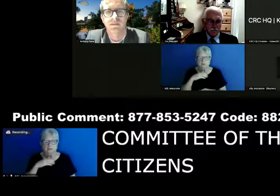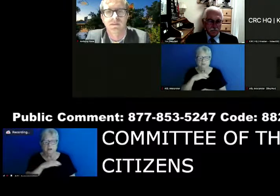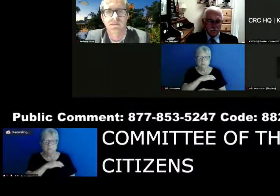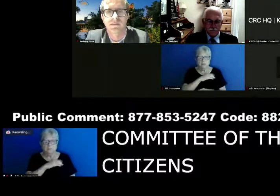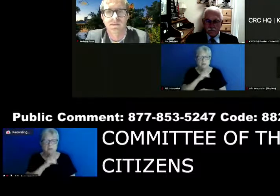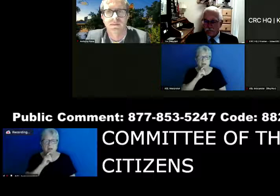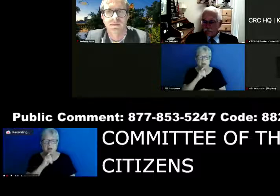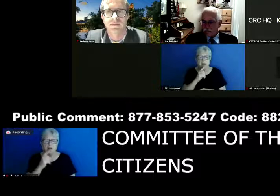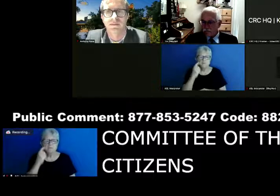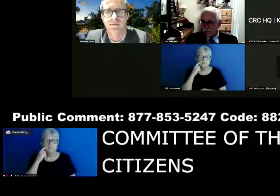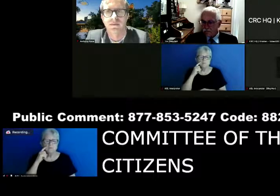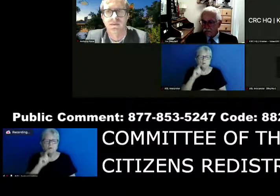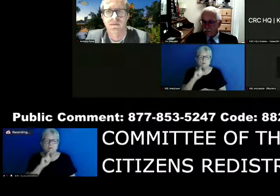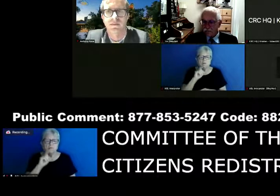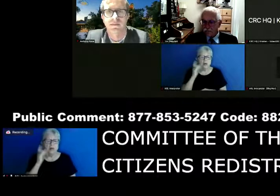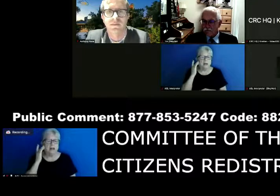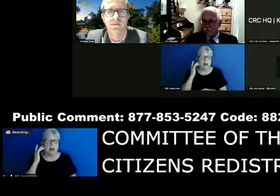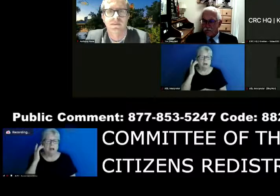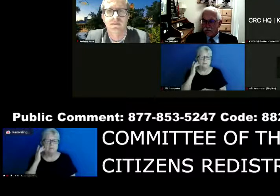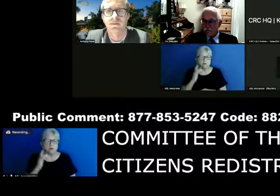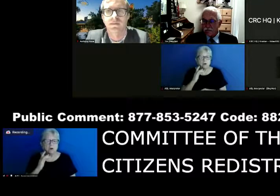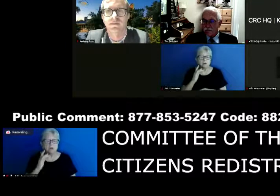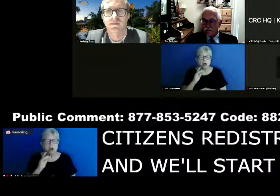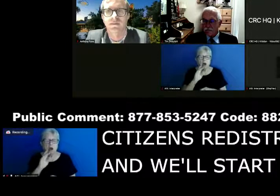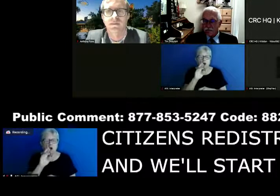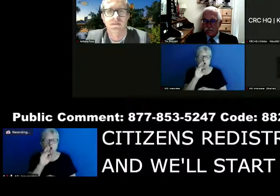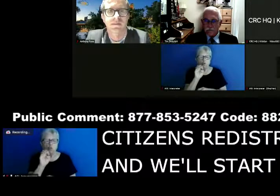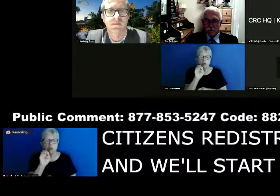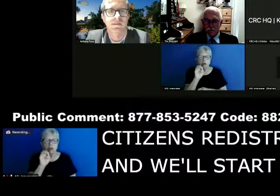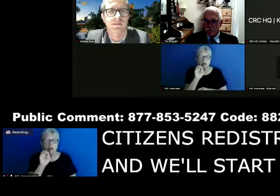Commission. And we'll start off with a roll call.